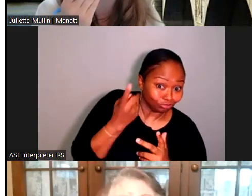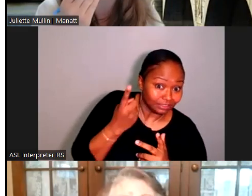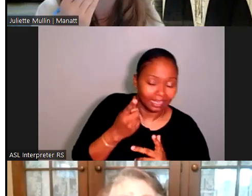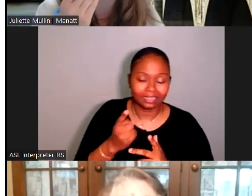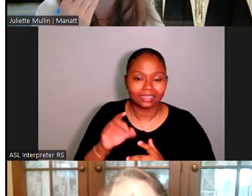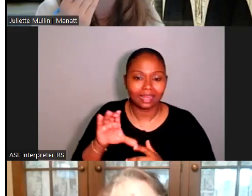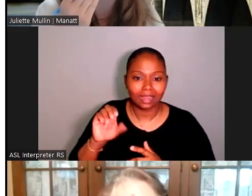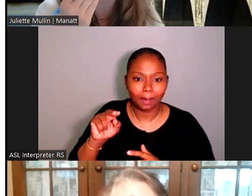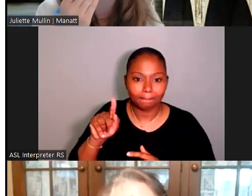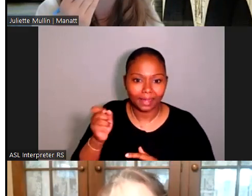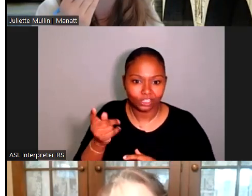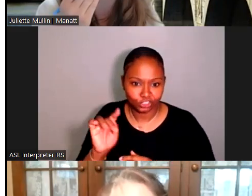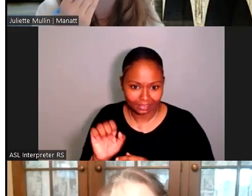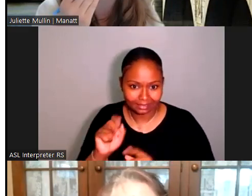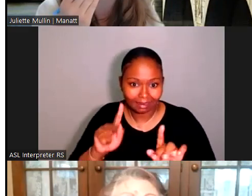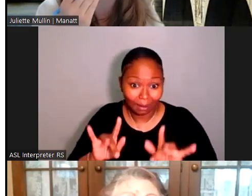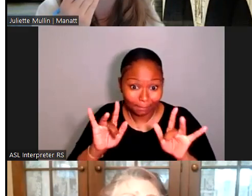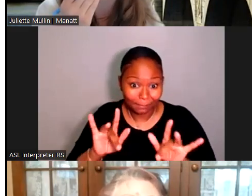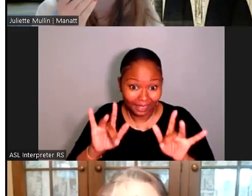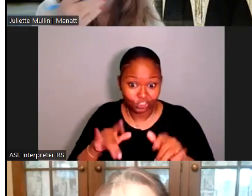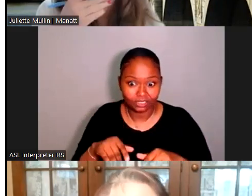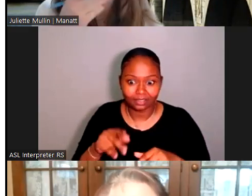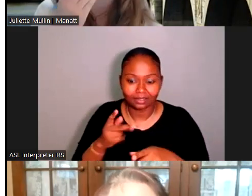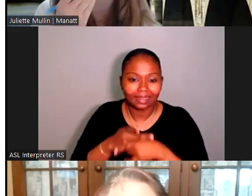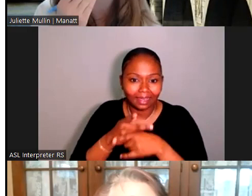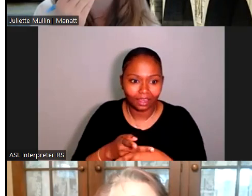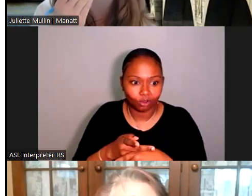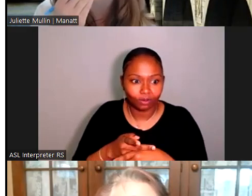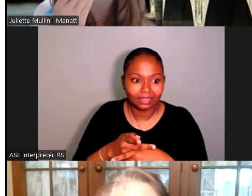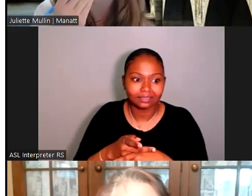care would go above and beyond that